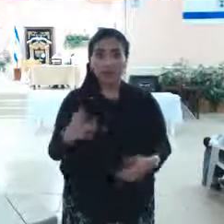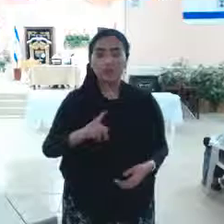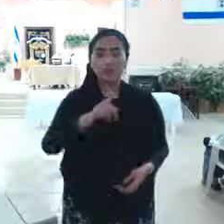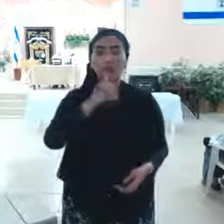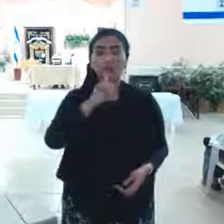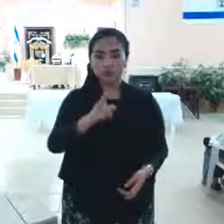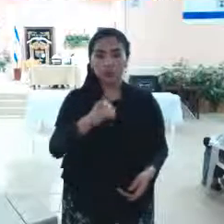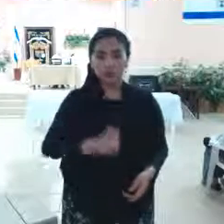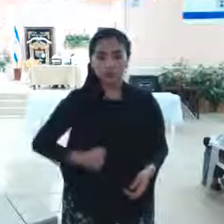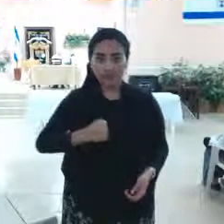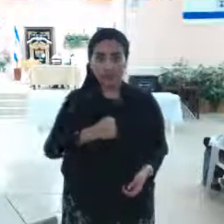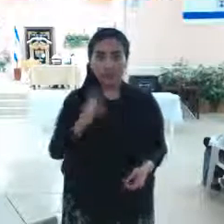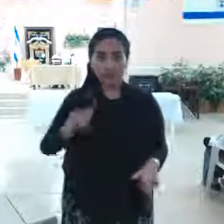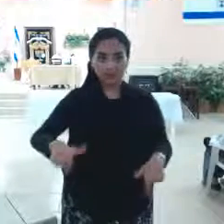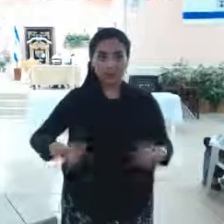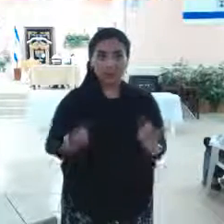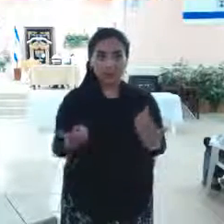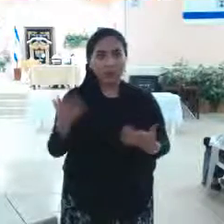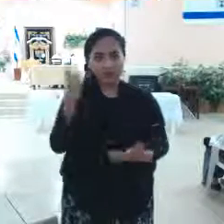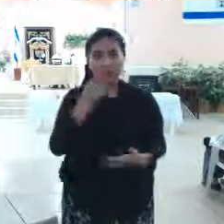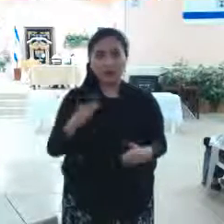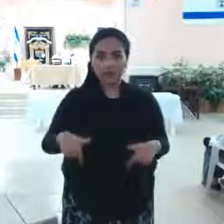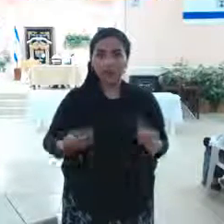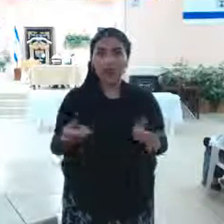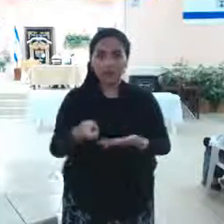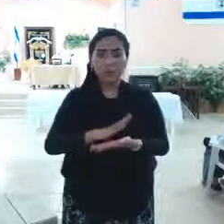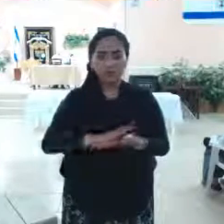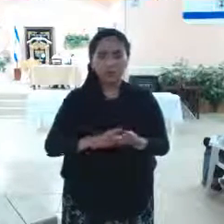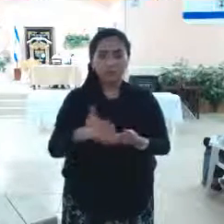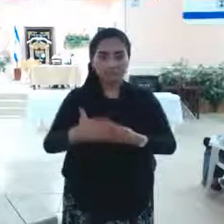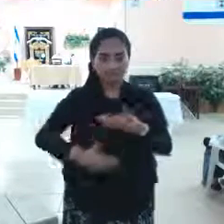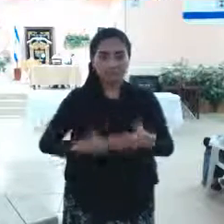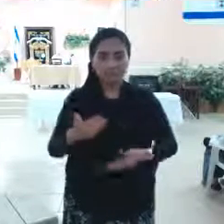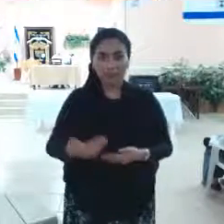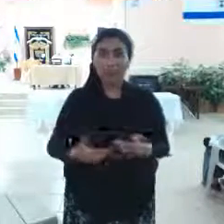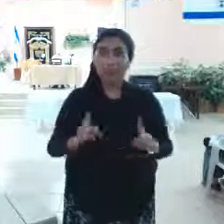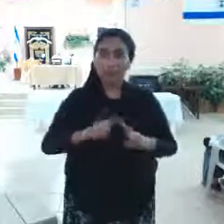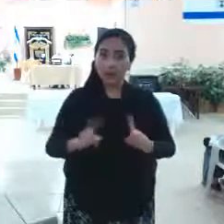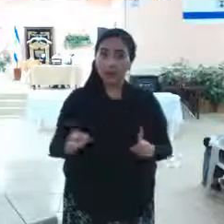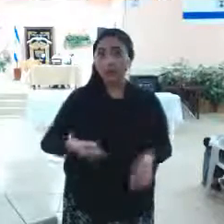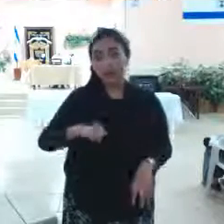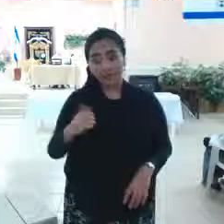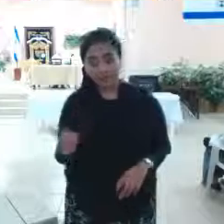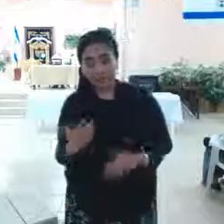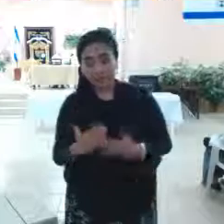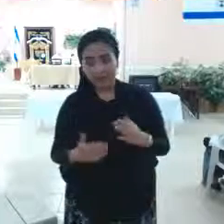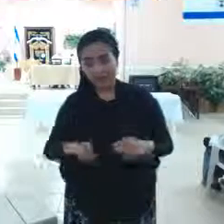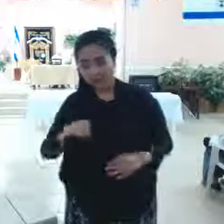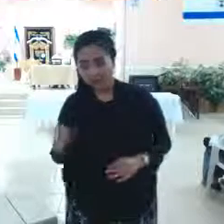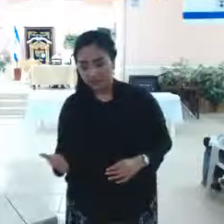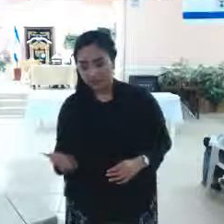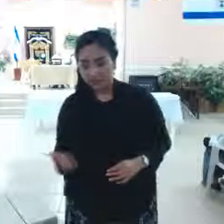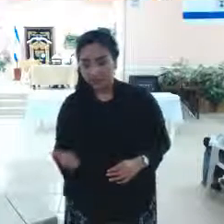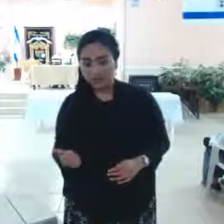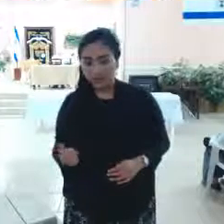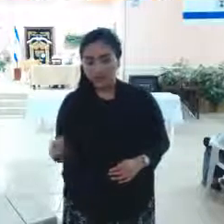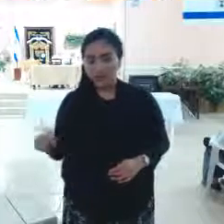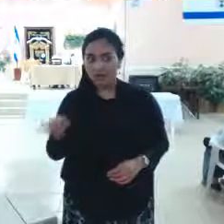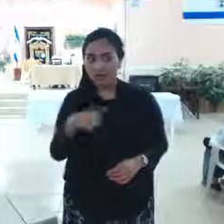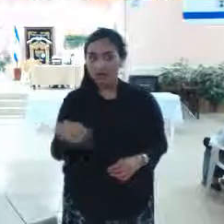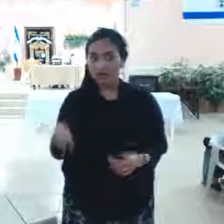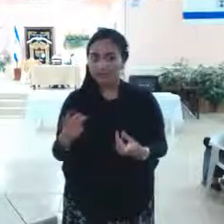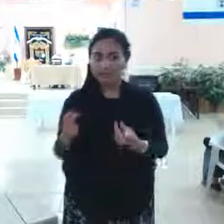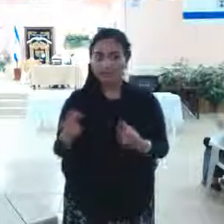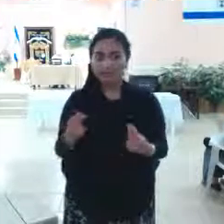they have had a true repentance and they live a beautiful life, a really holy life. But others,